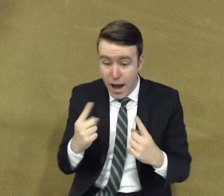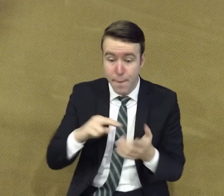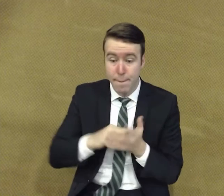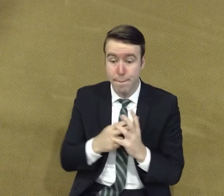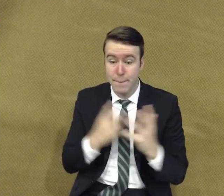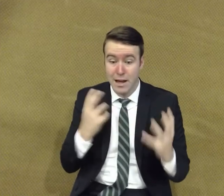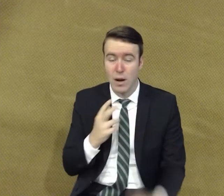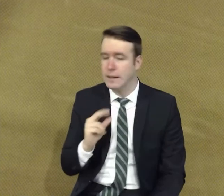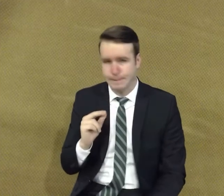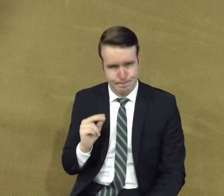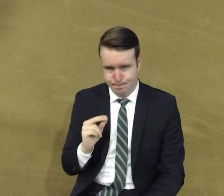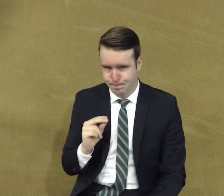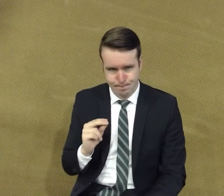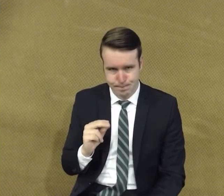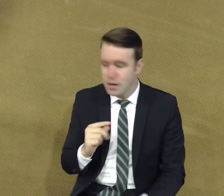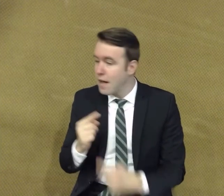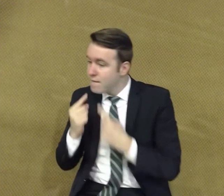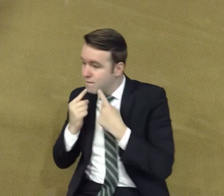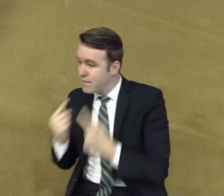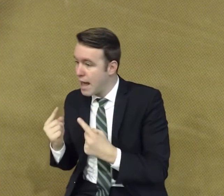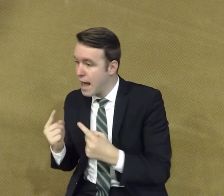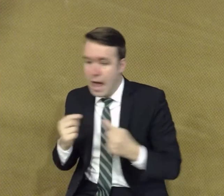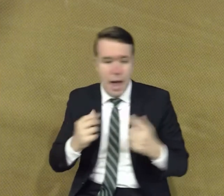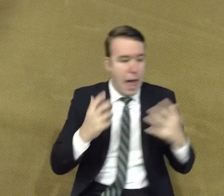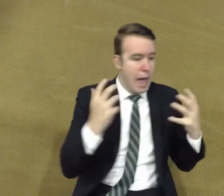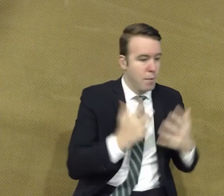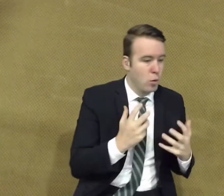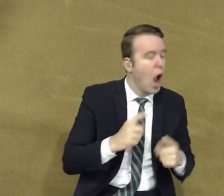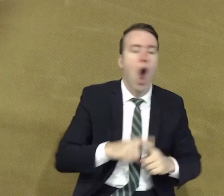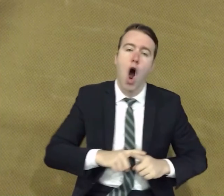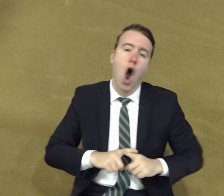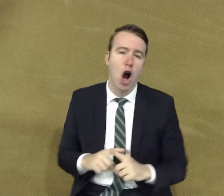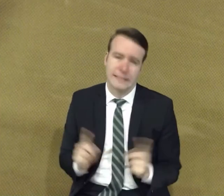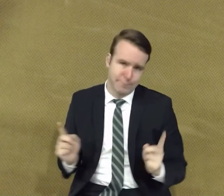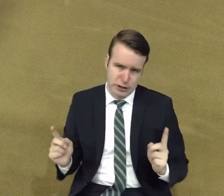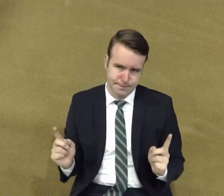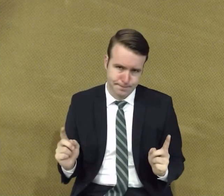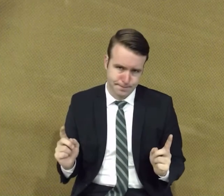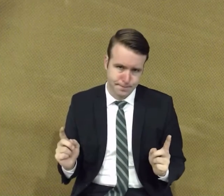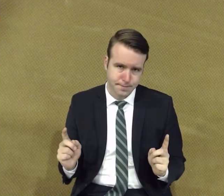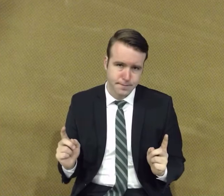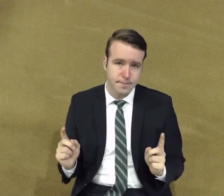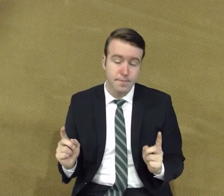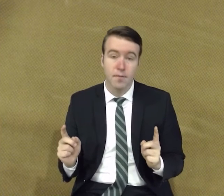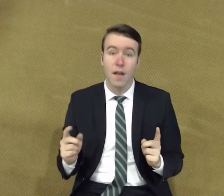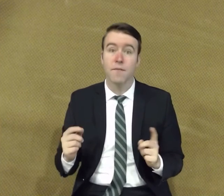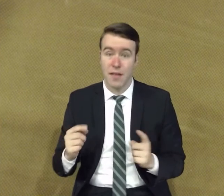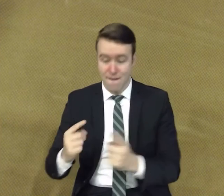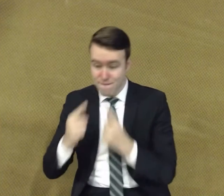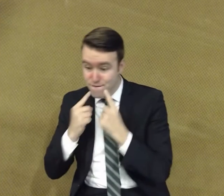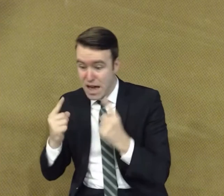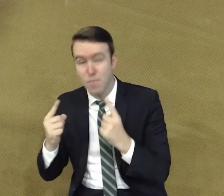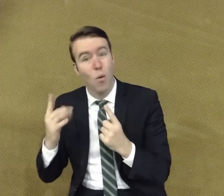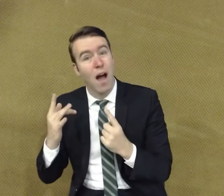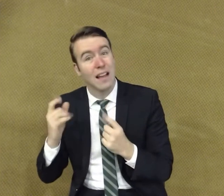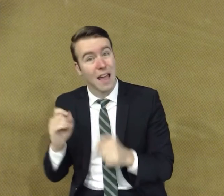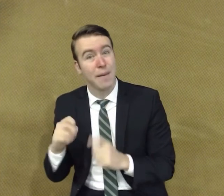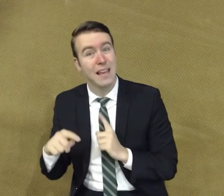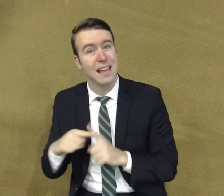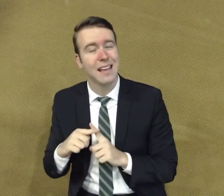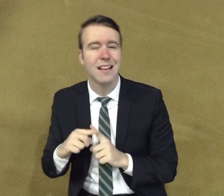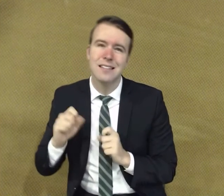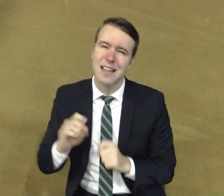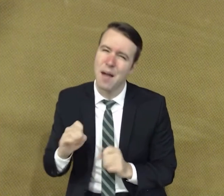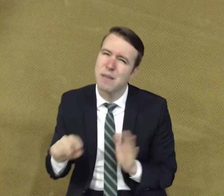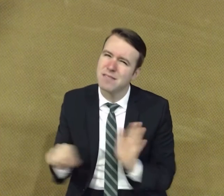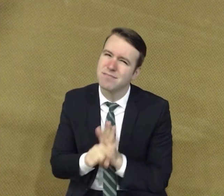are two different things completely and totally. And fame, there can be notorious people who are,